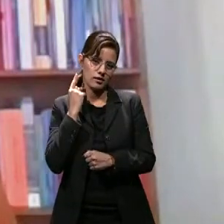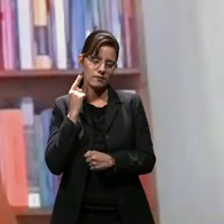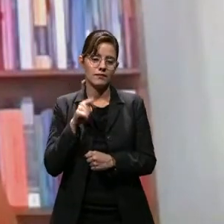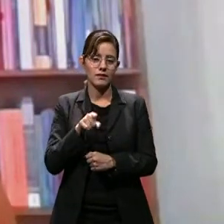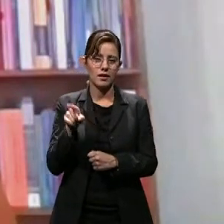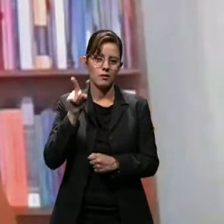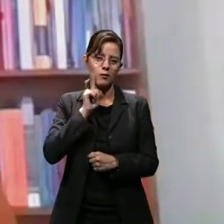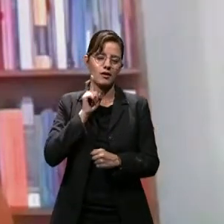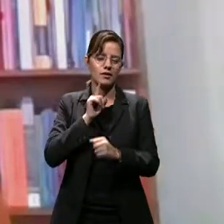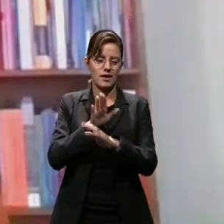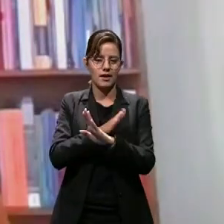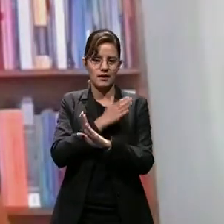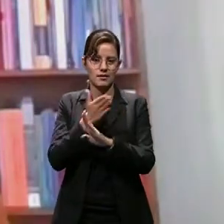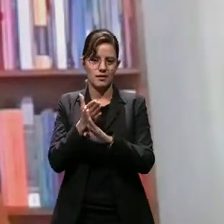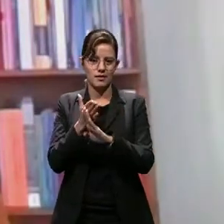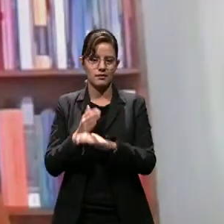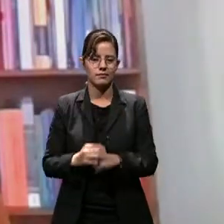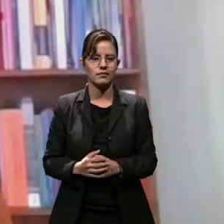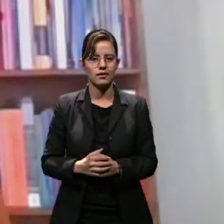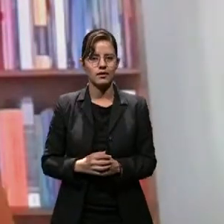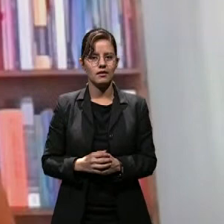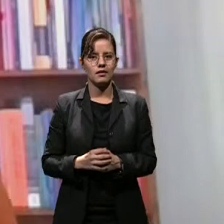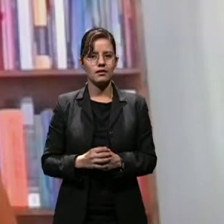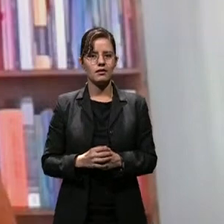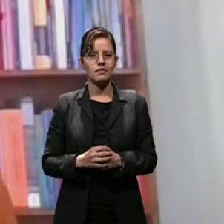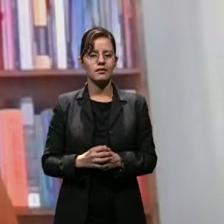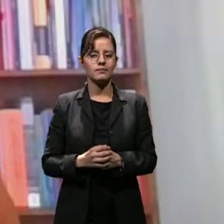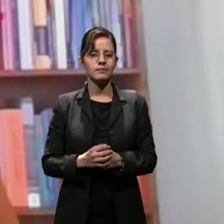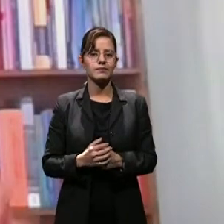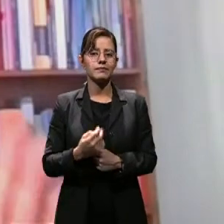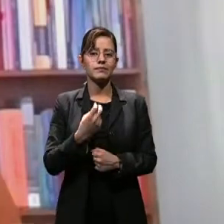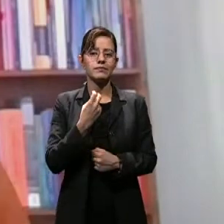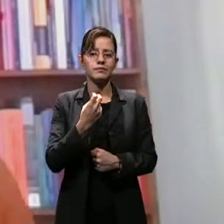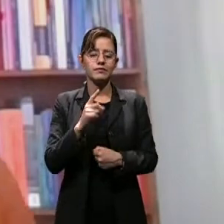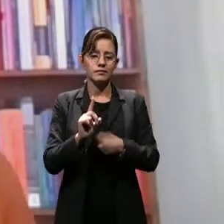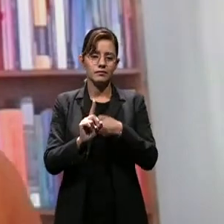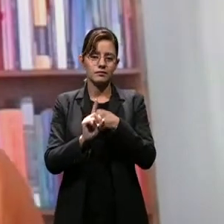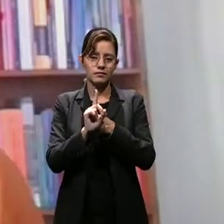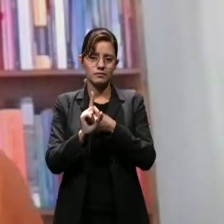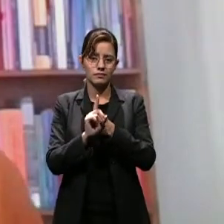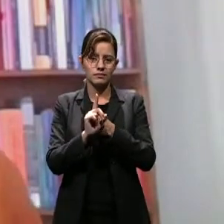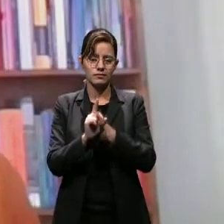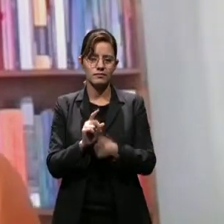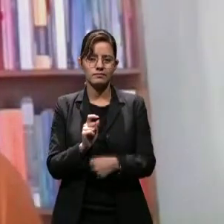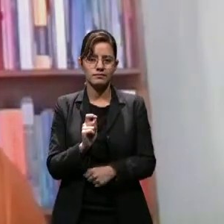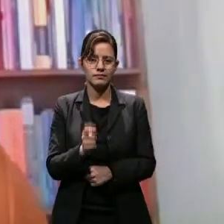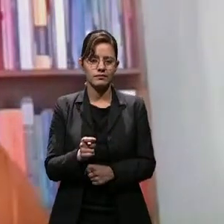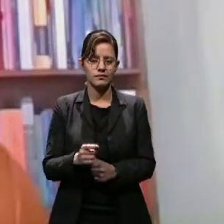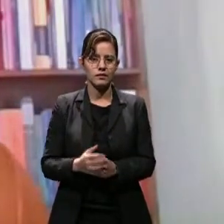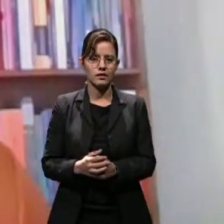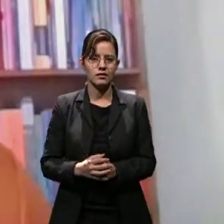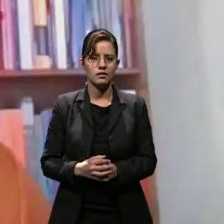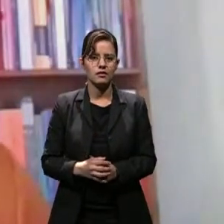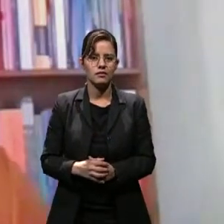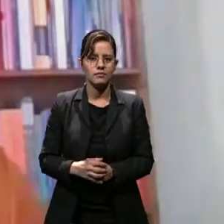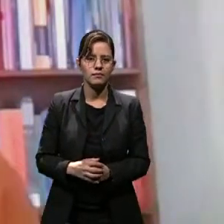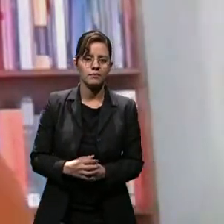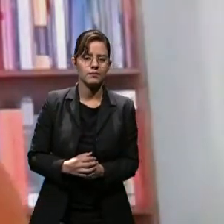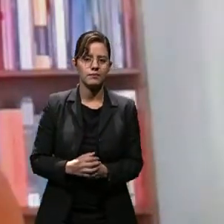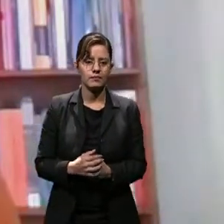gender-based violence against women. And this is an issue that has to do not only with the